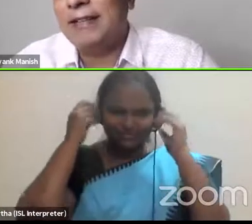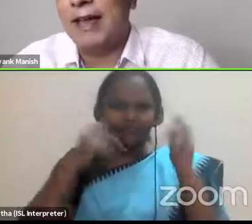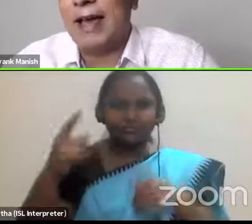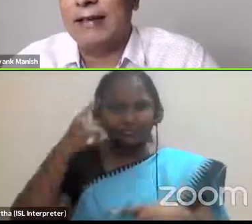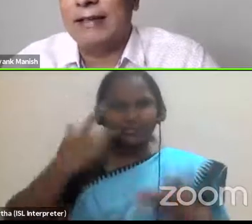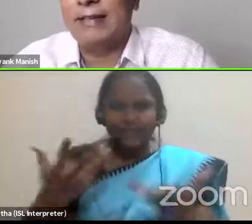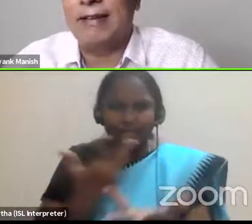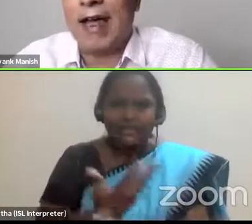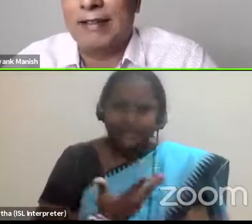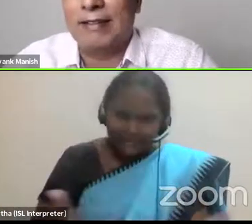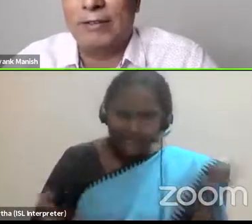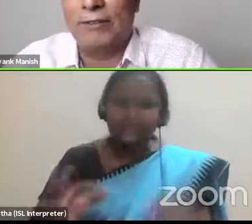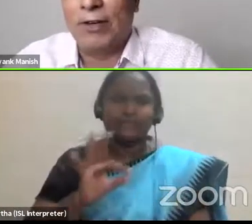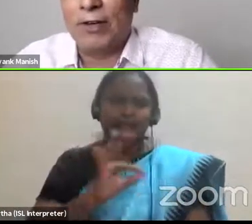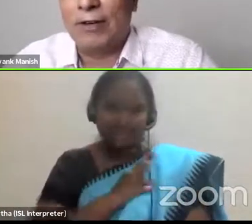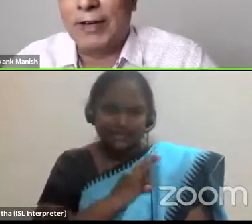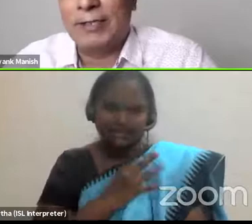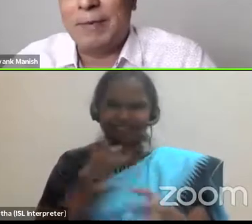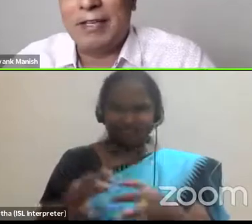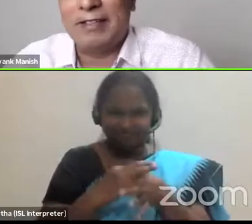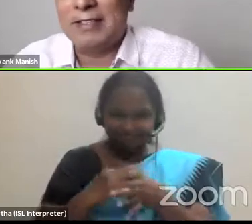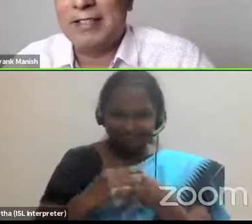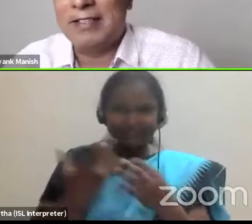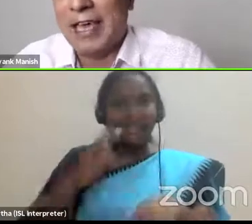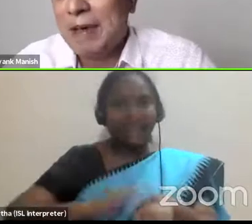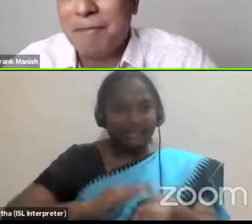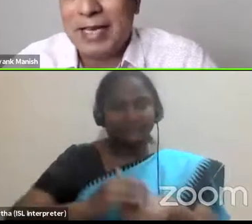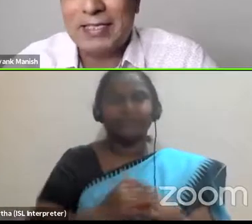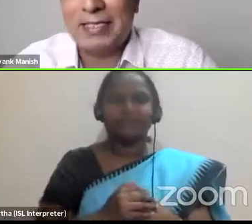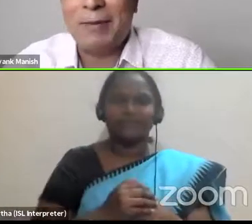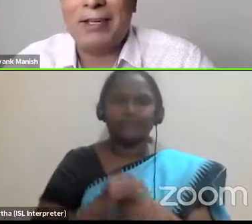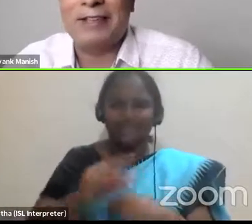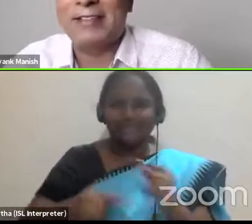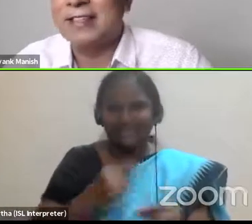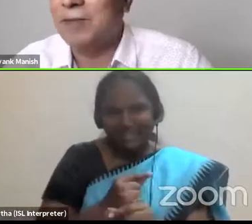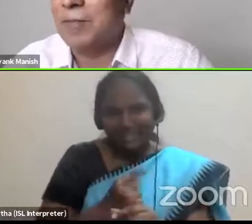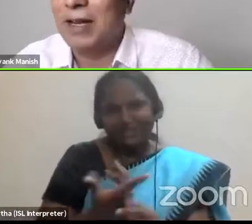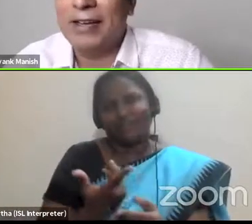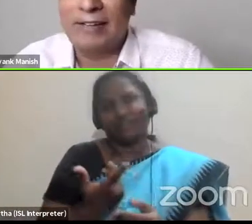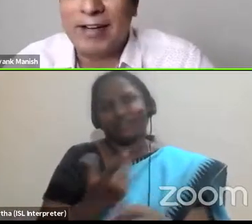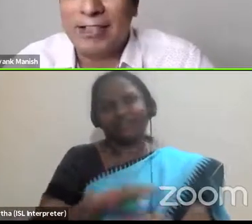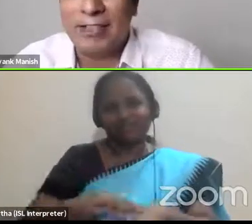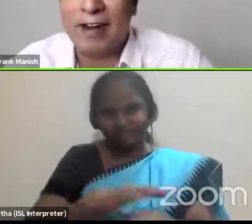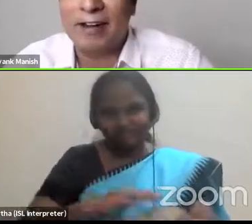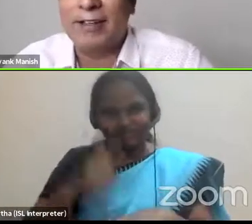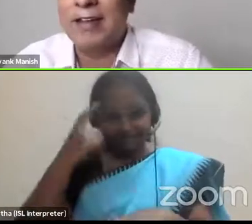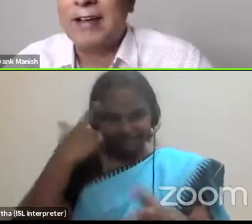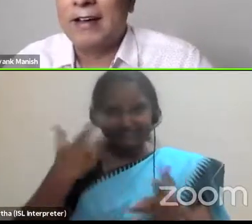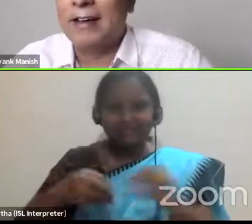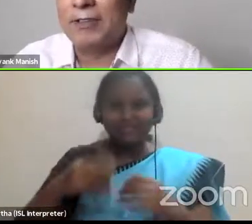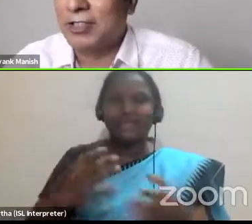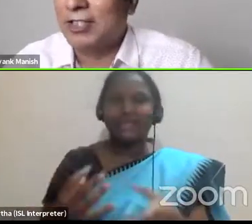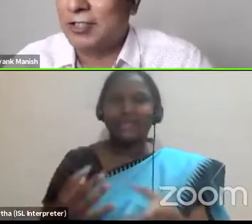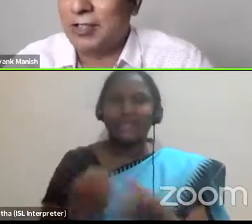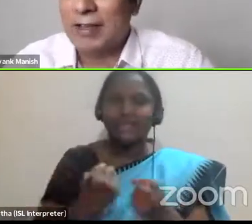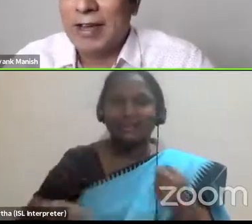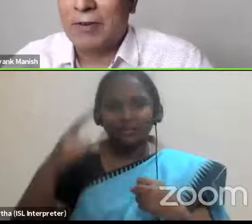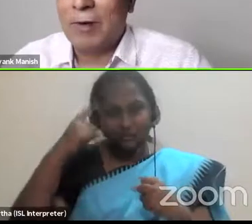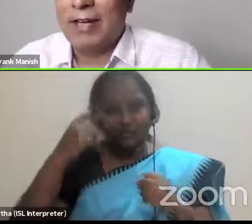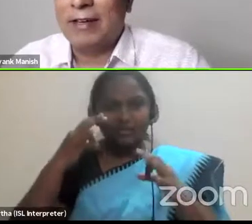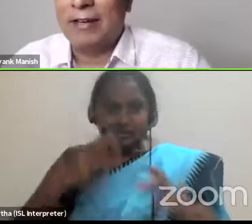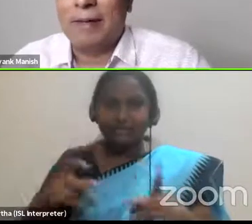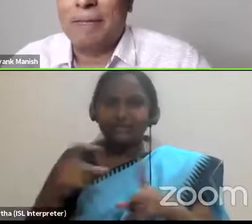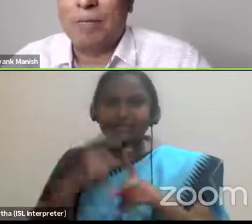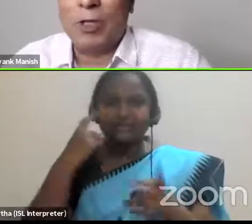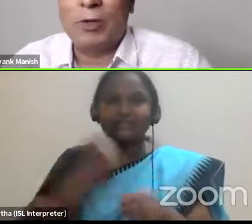implementing things like interactive experiences, game-based experiences. We're building a treasure hunt, which is digital.